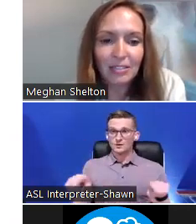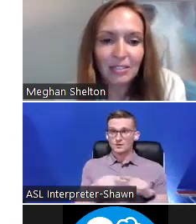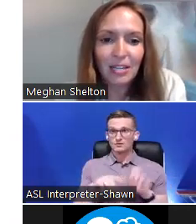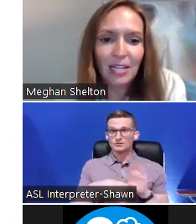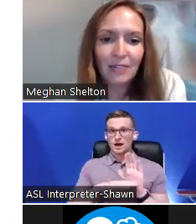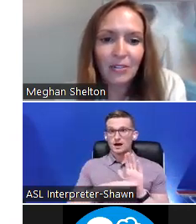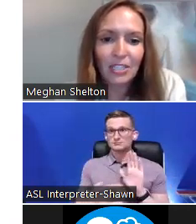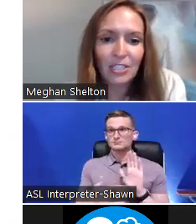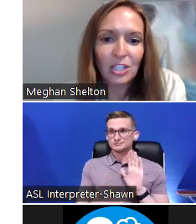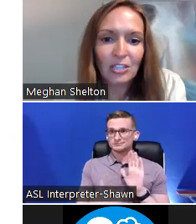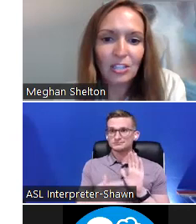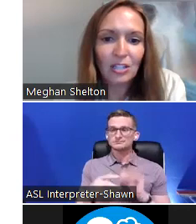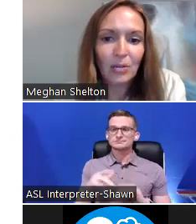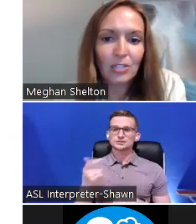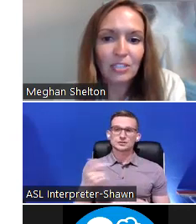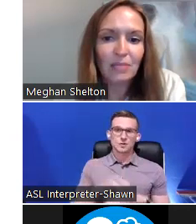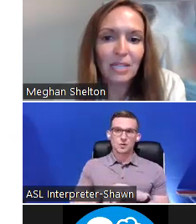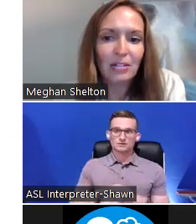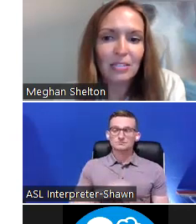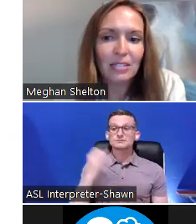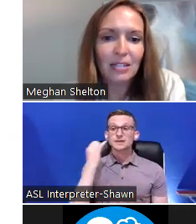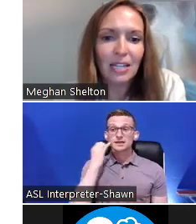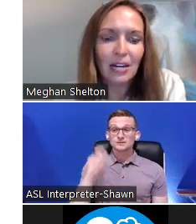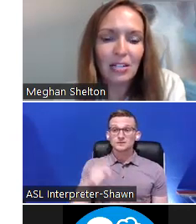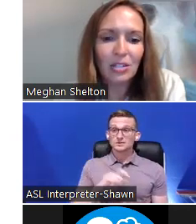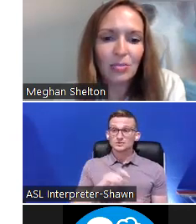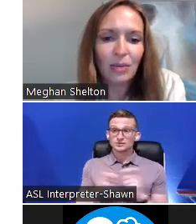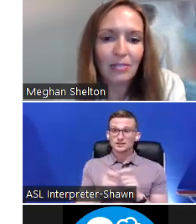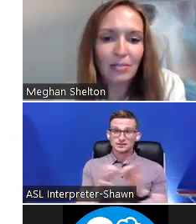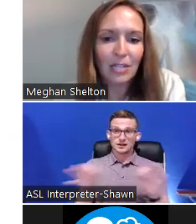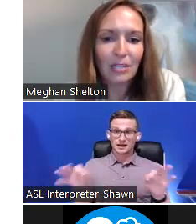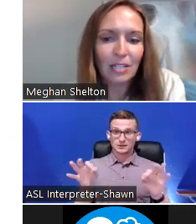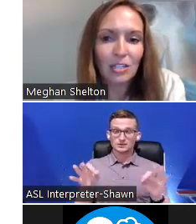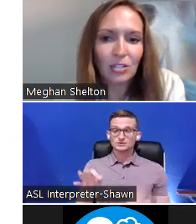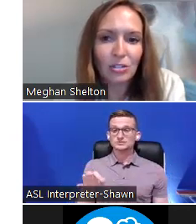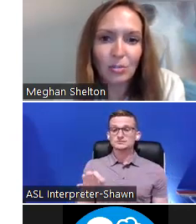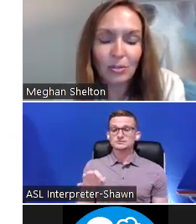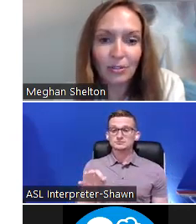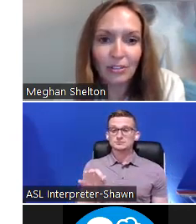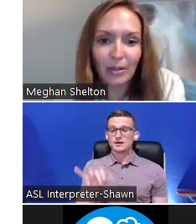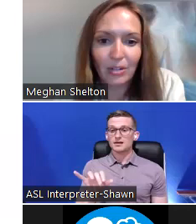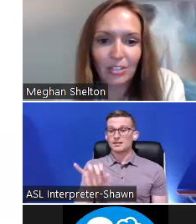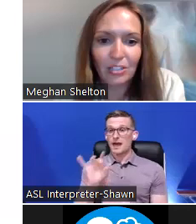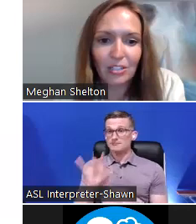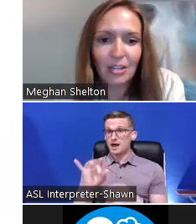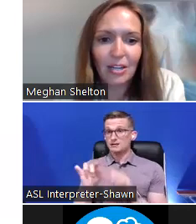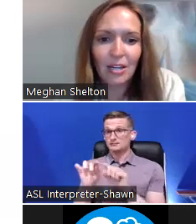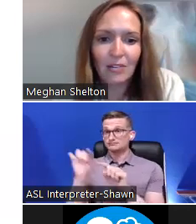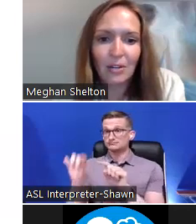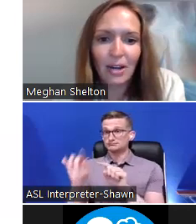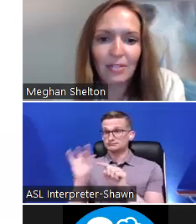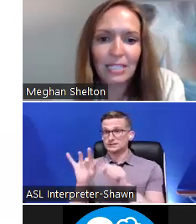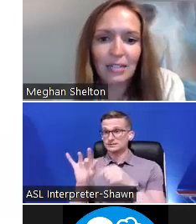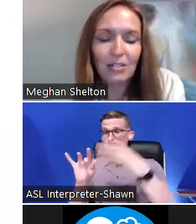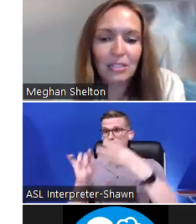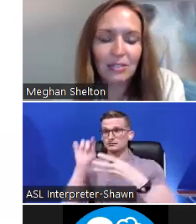subtitles. If you need to change the language for subtitles, click the caret to the right of the button and choose your preferred language. If